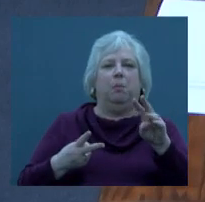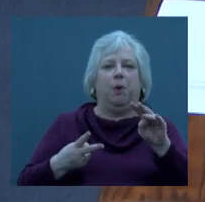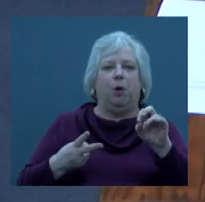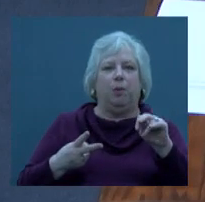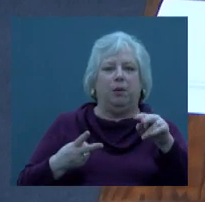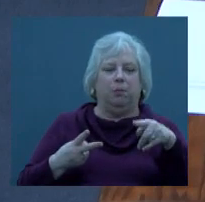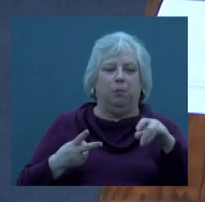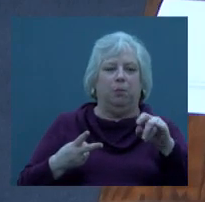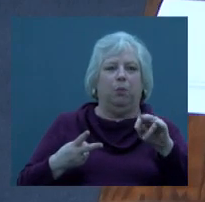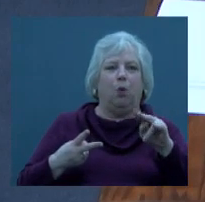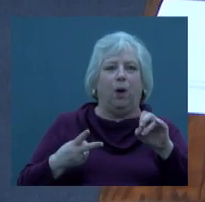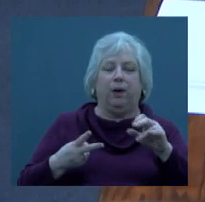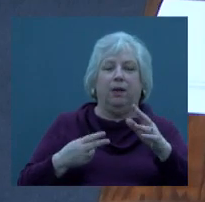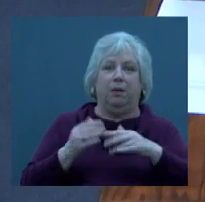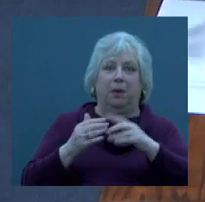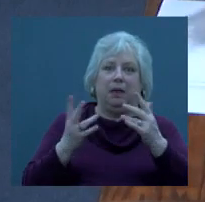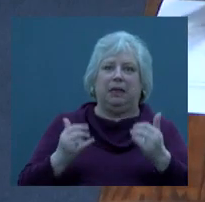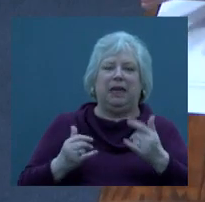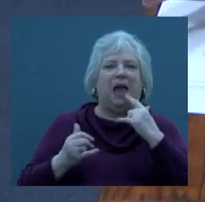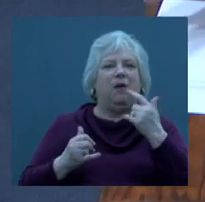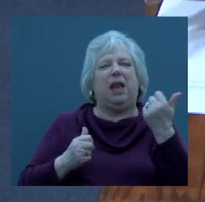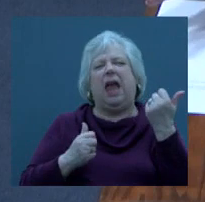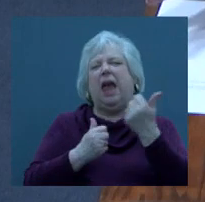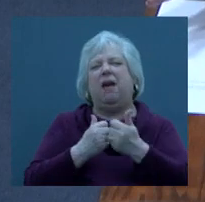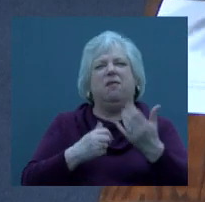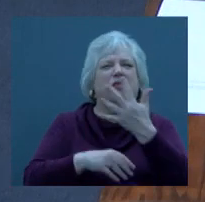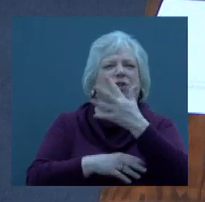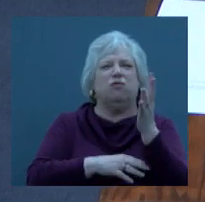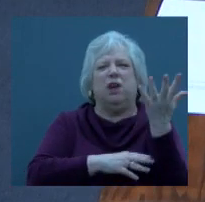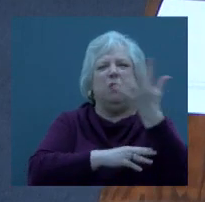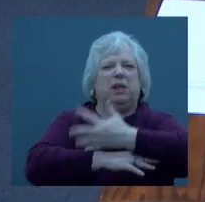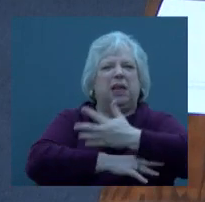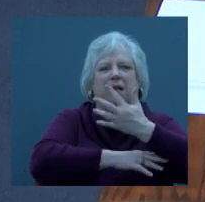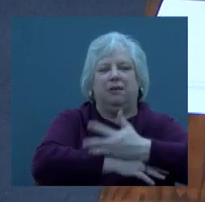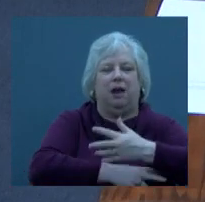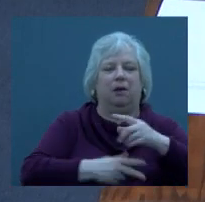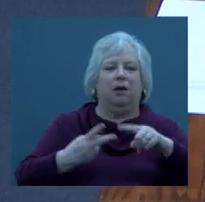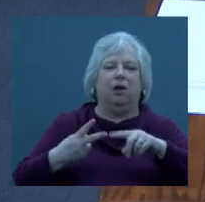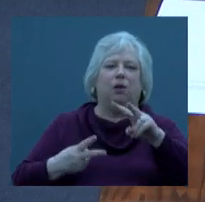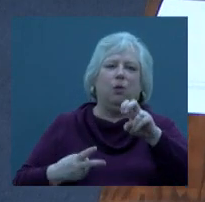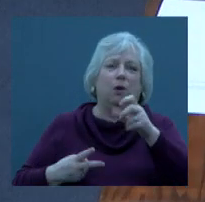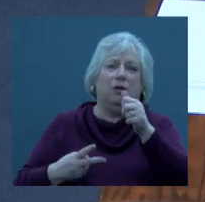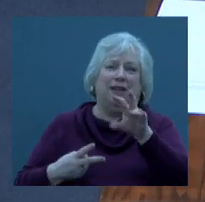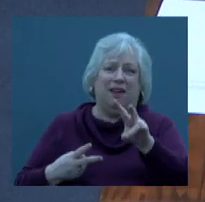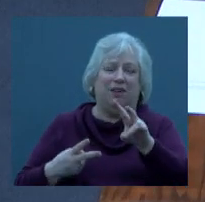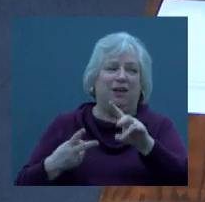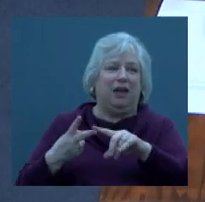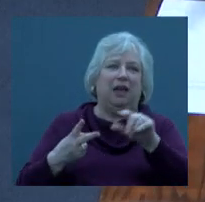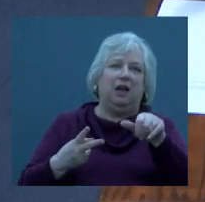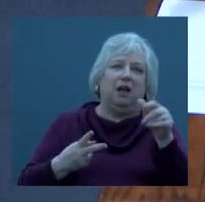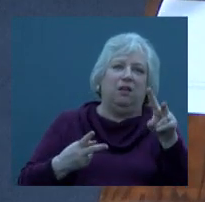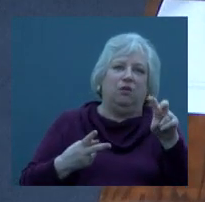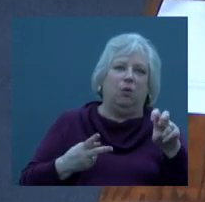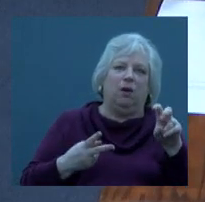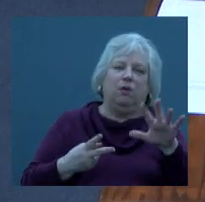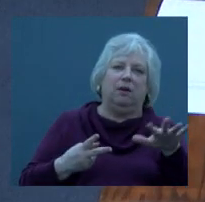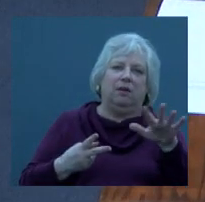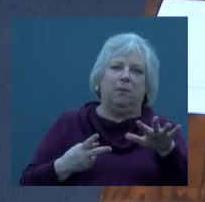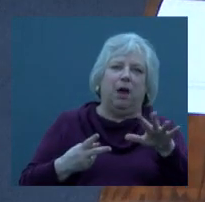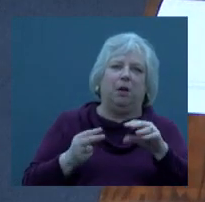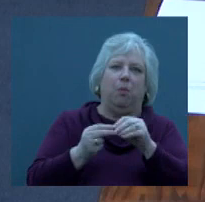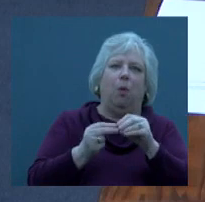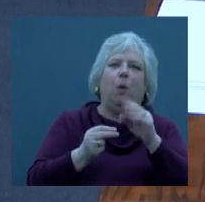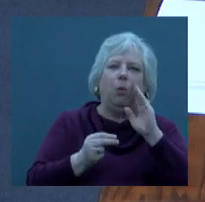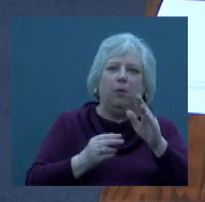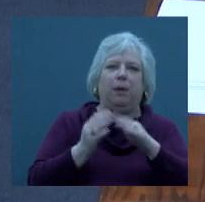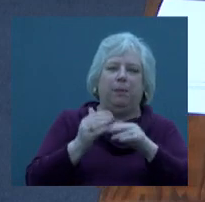which they're building right now, which he clear-cut every single tree on that property. 217 and another 200 and some odd more